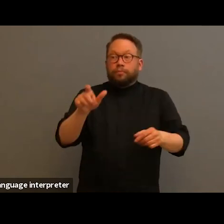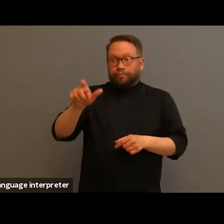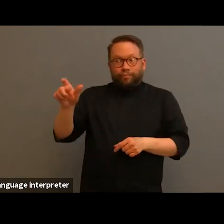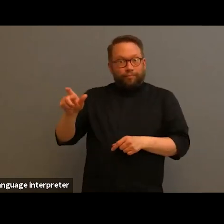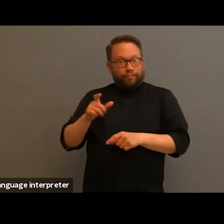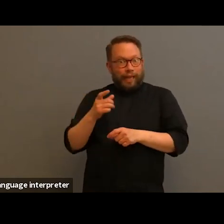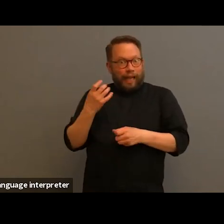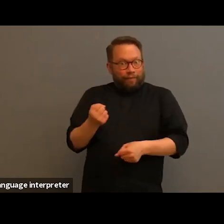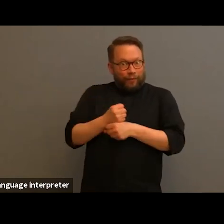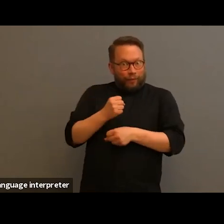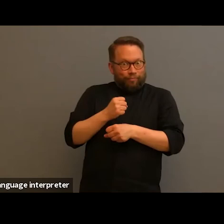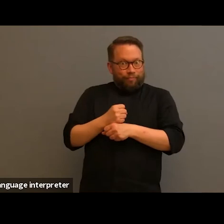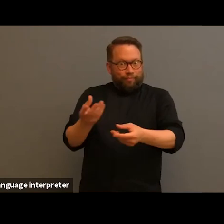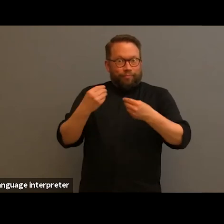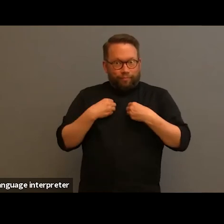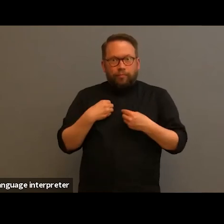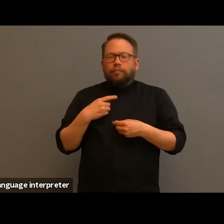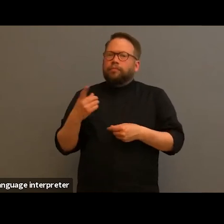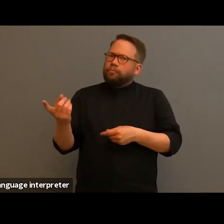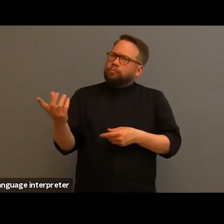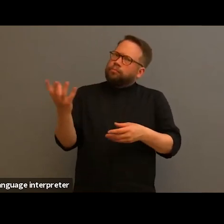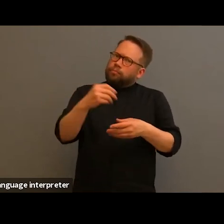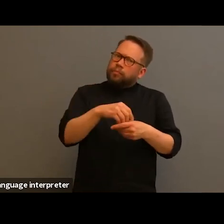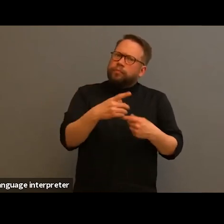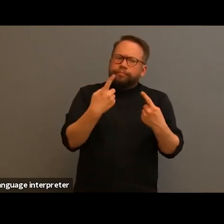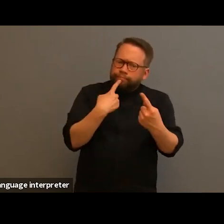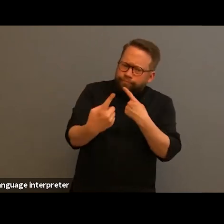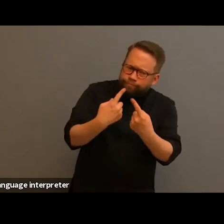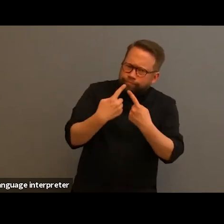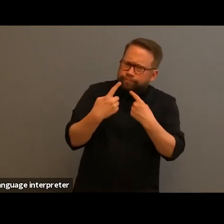conduct studies with blind and partially sighted employers, and